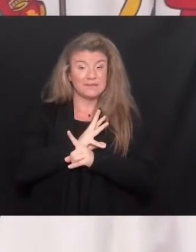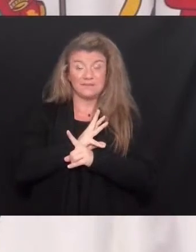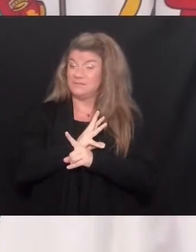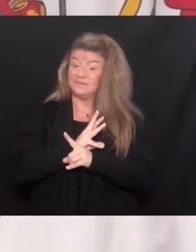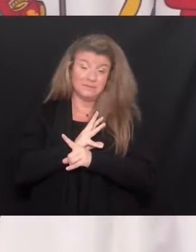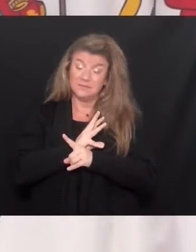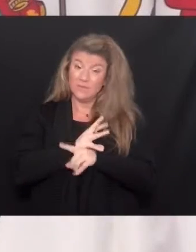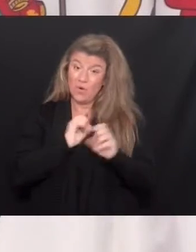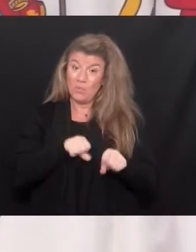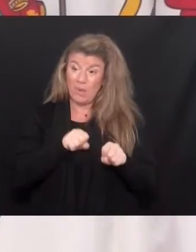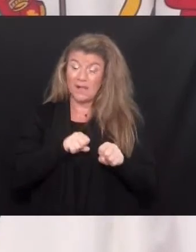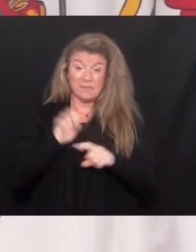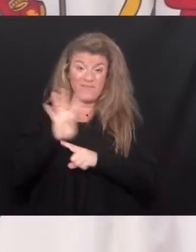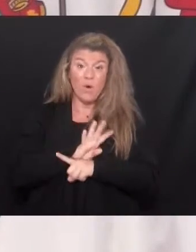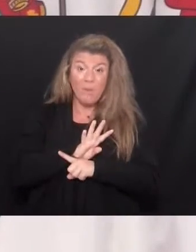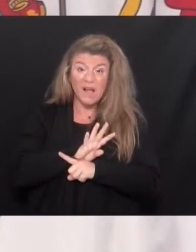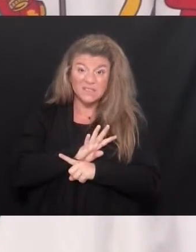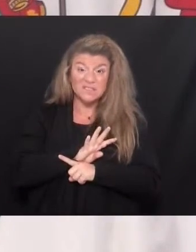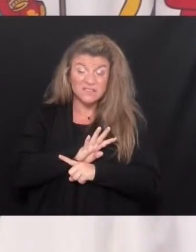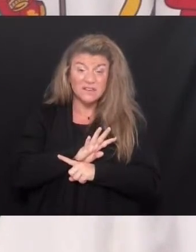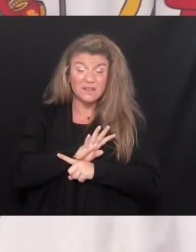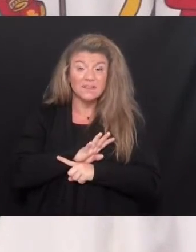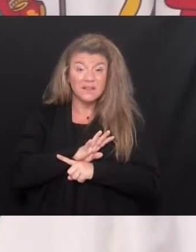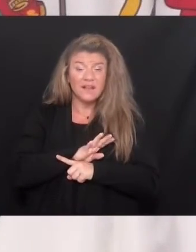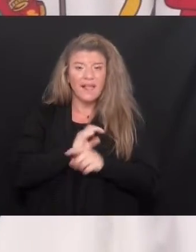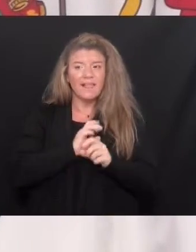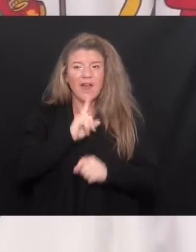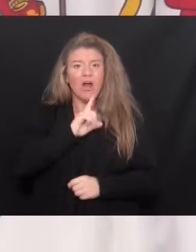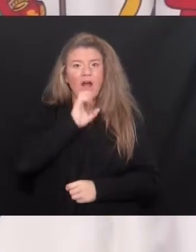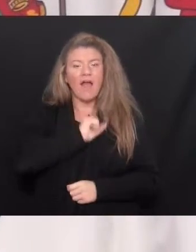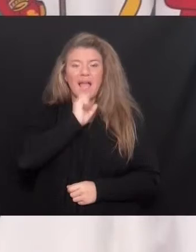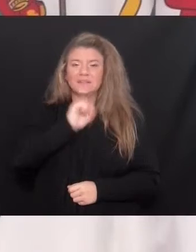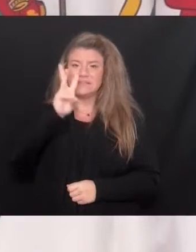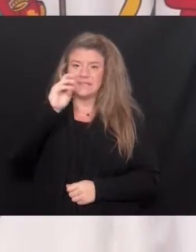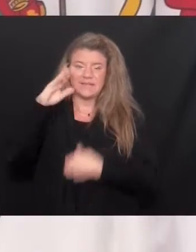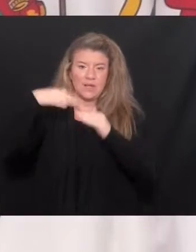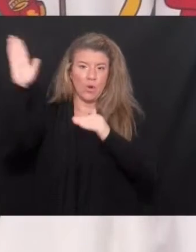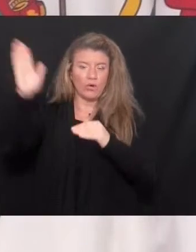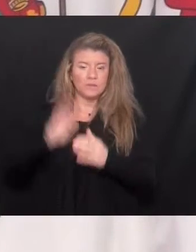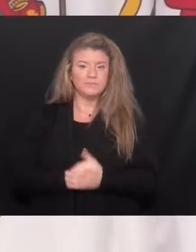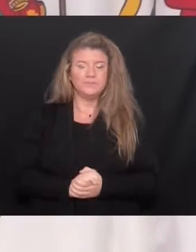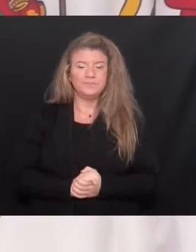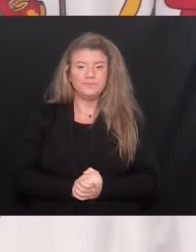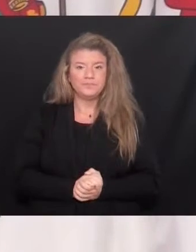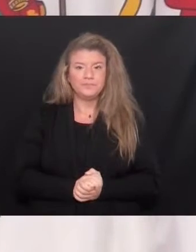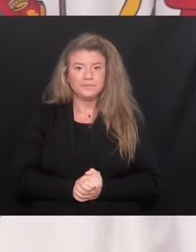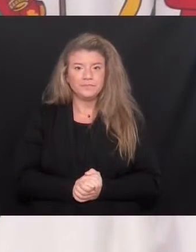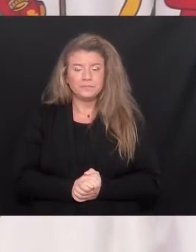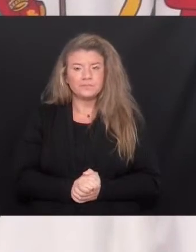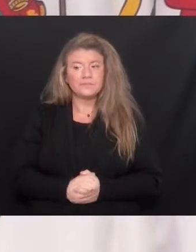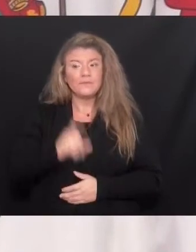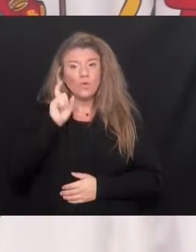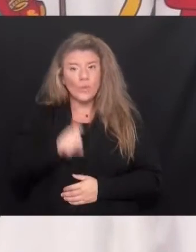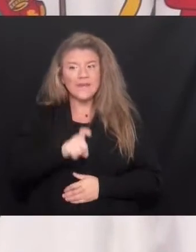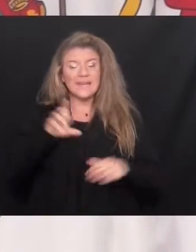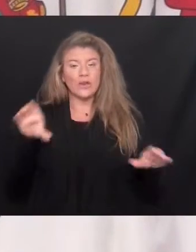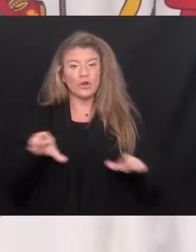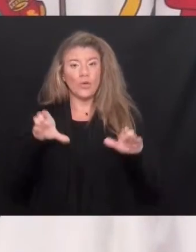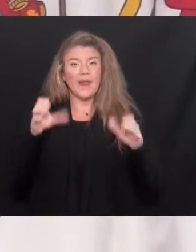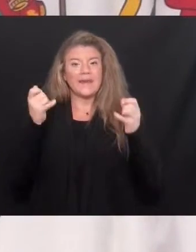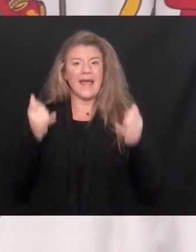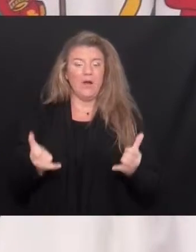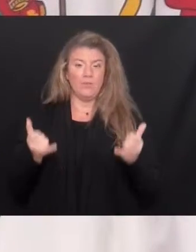even the possibility of 4 months out that are age 60 and older. We need to be doing that right